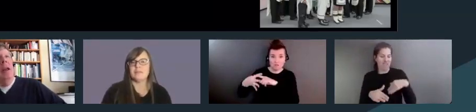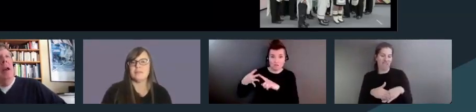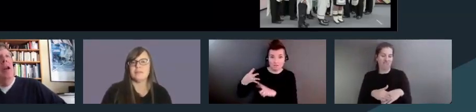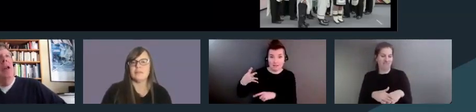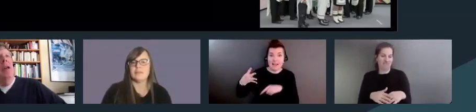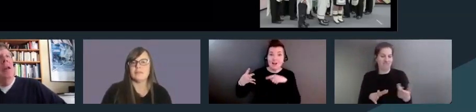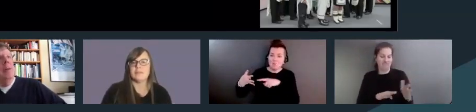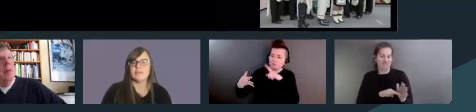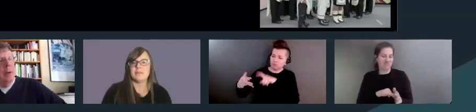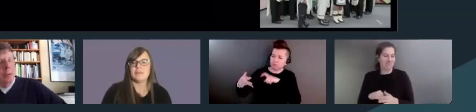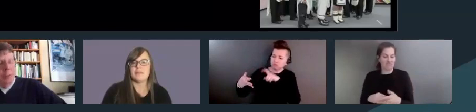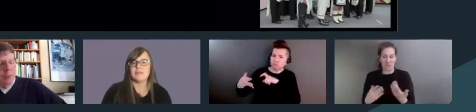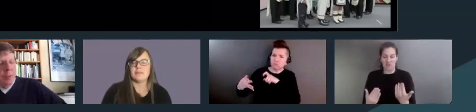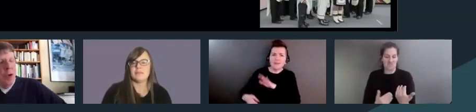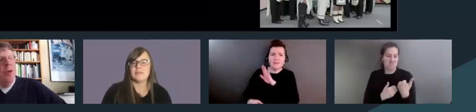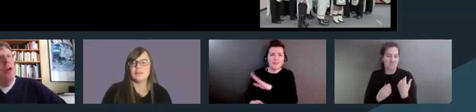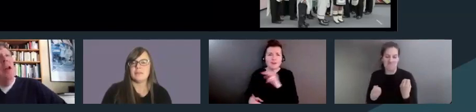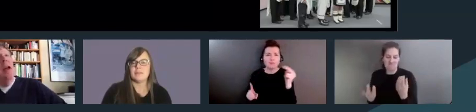in